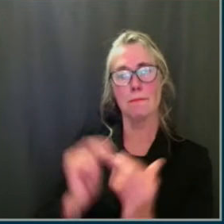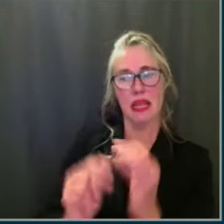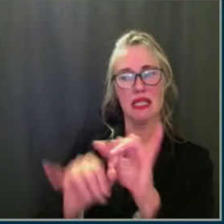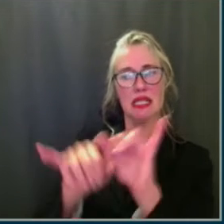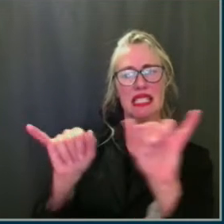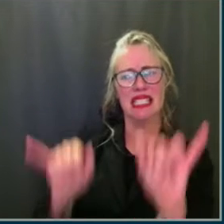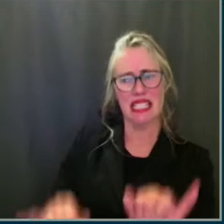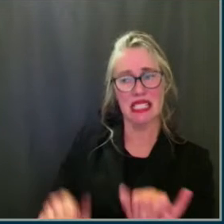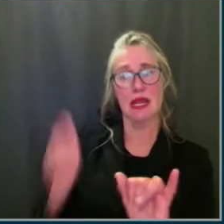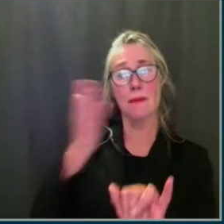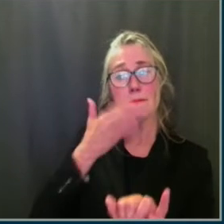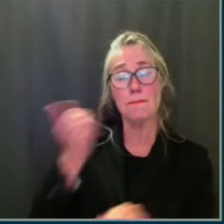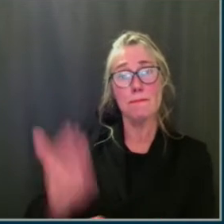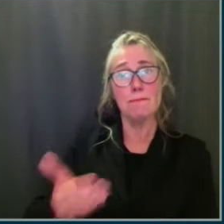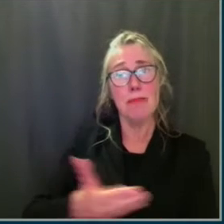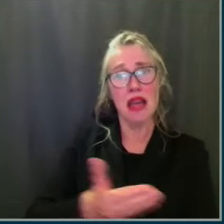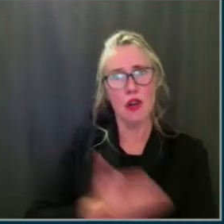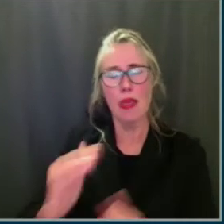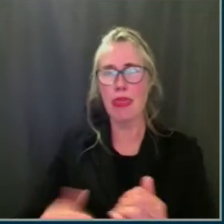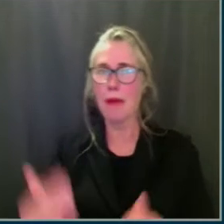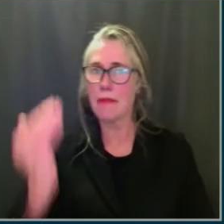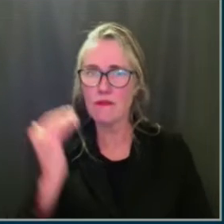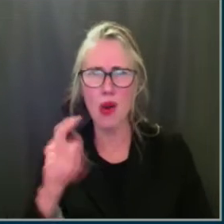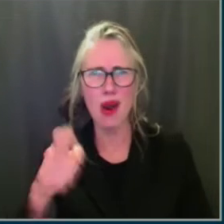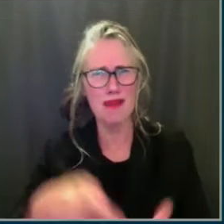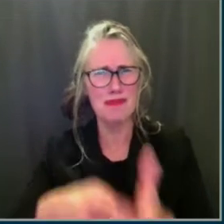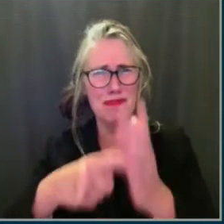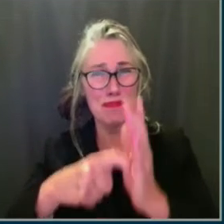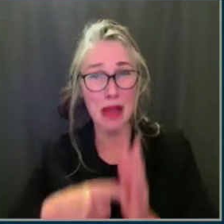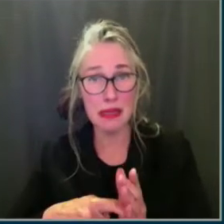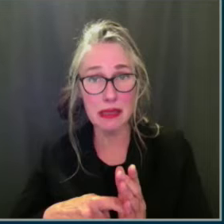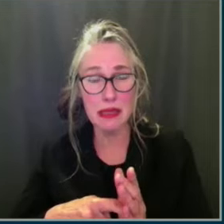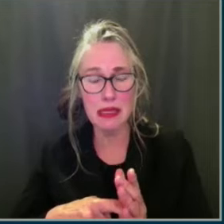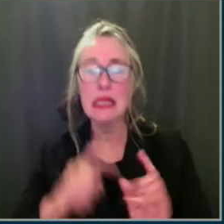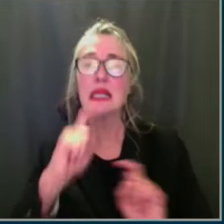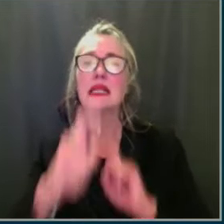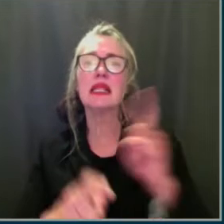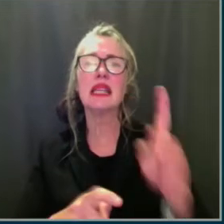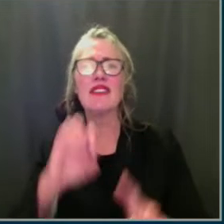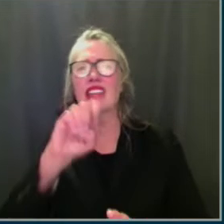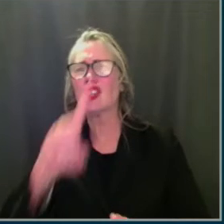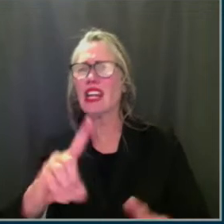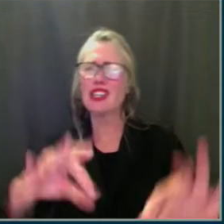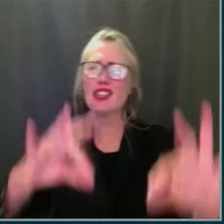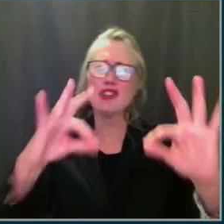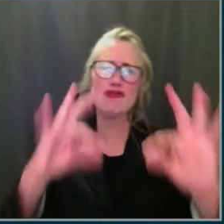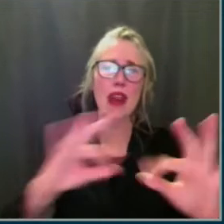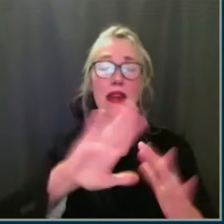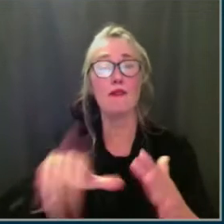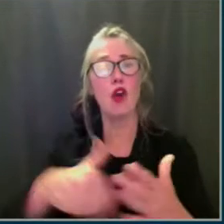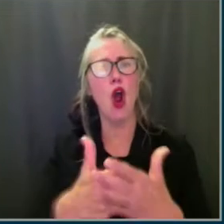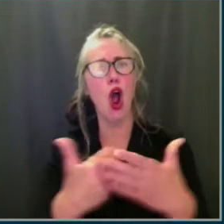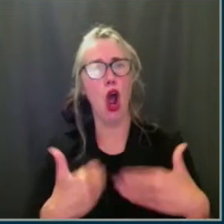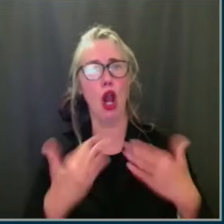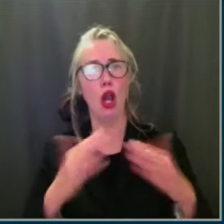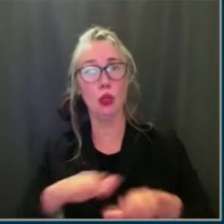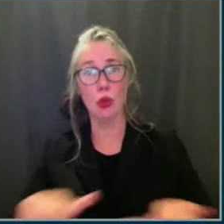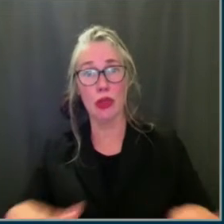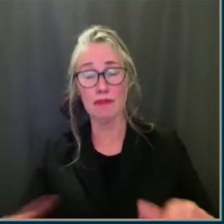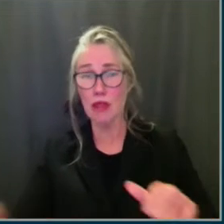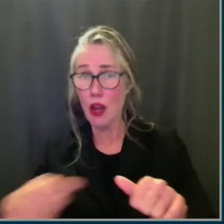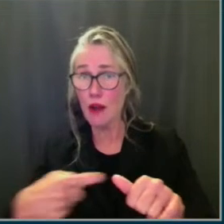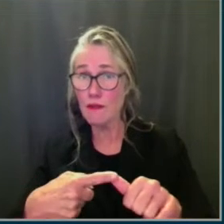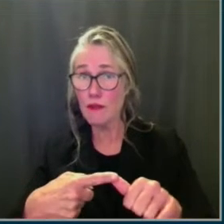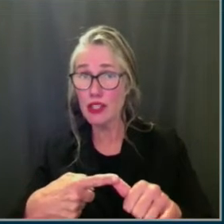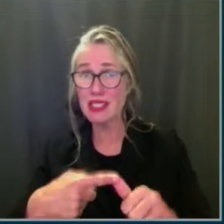better than what we've ever had before, ensuring that we can provide a great education for all of our youth. We must first and foremost help our young